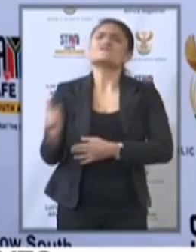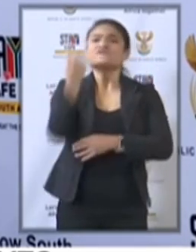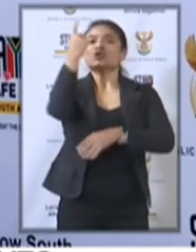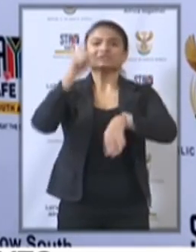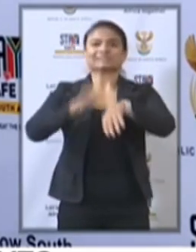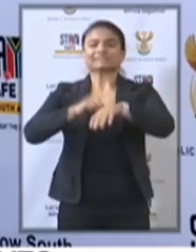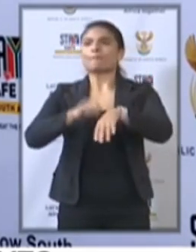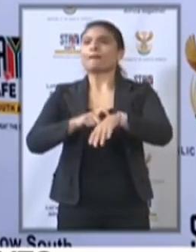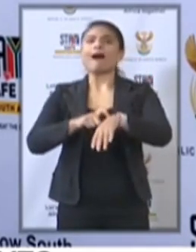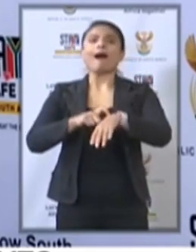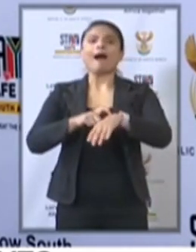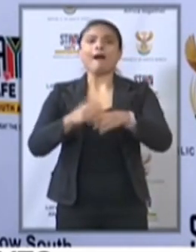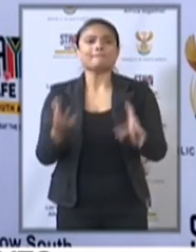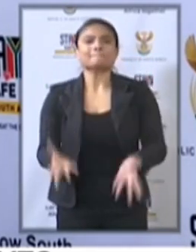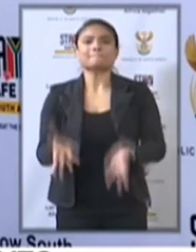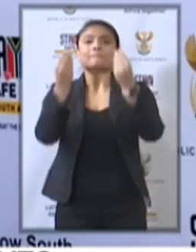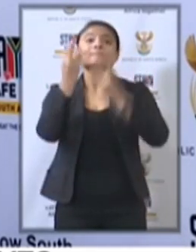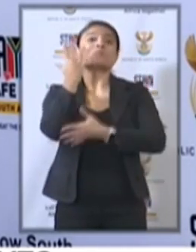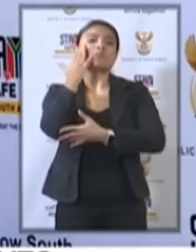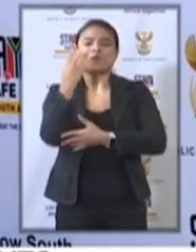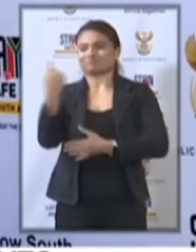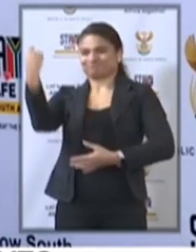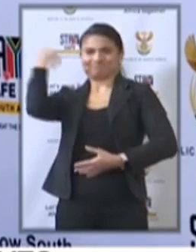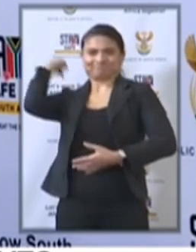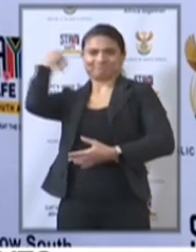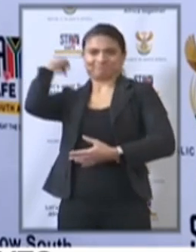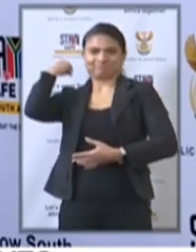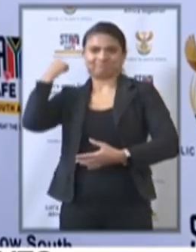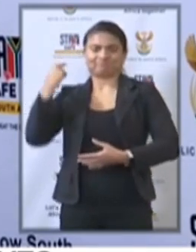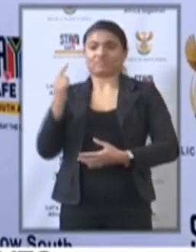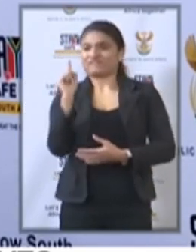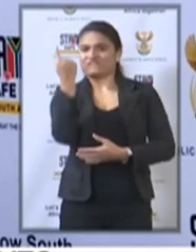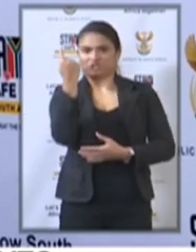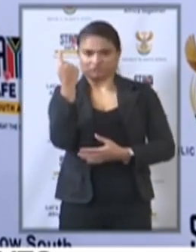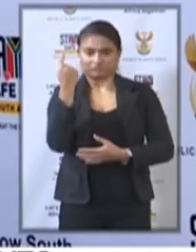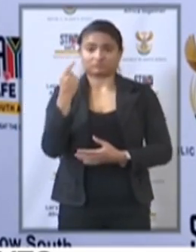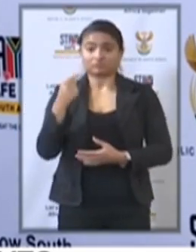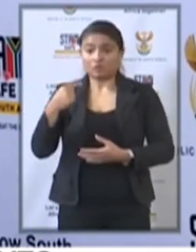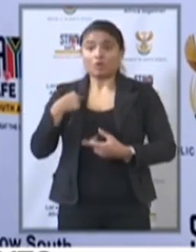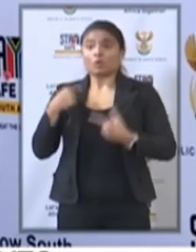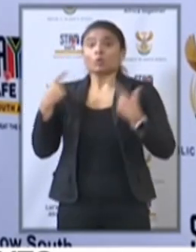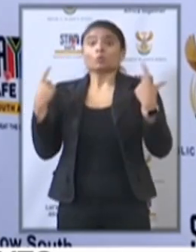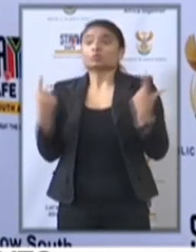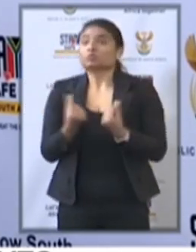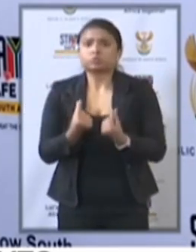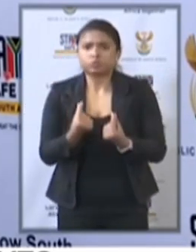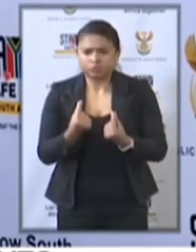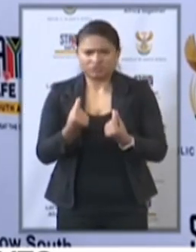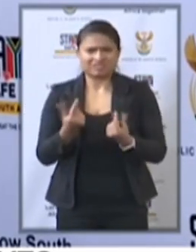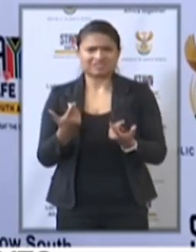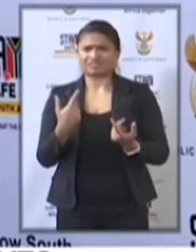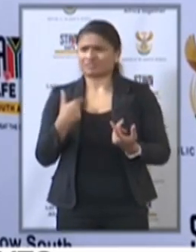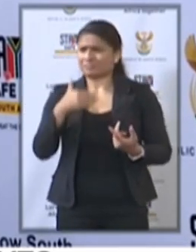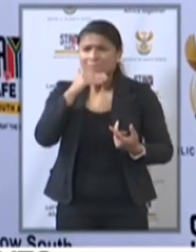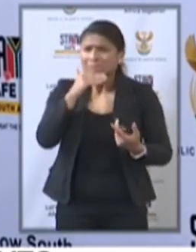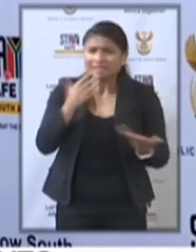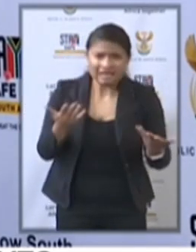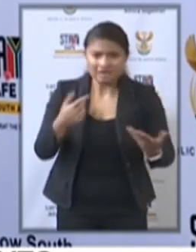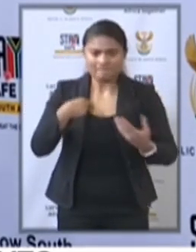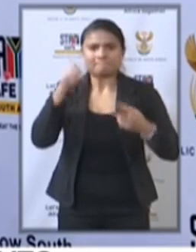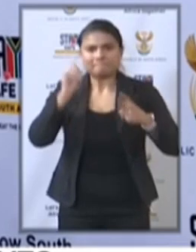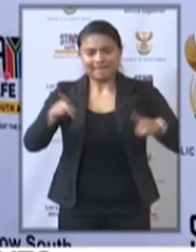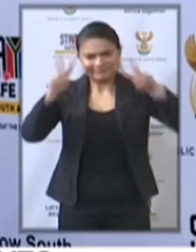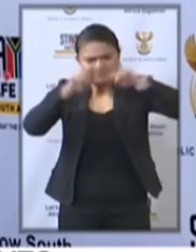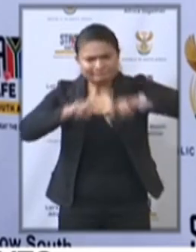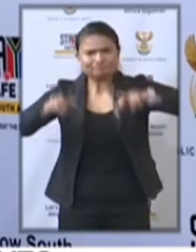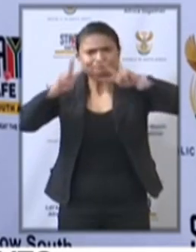this mean? This is ongoing research which involves telephonic interviews to screen